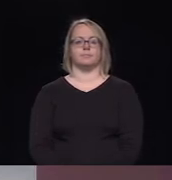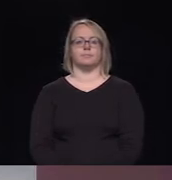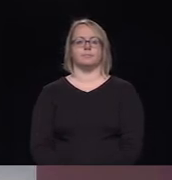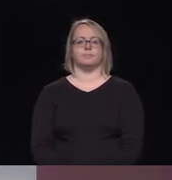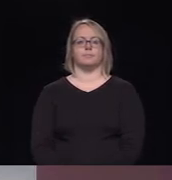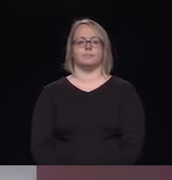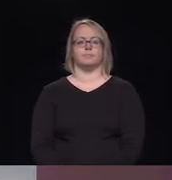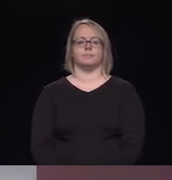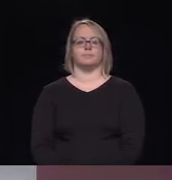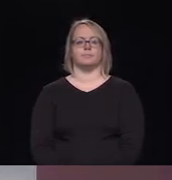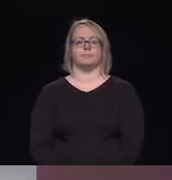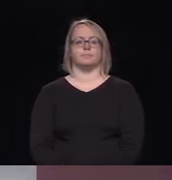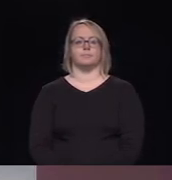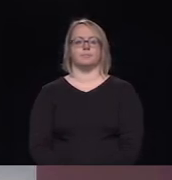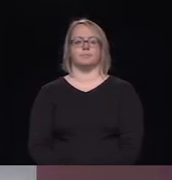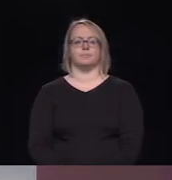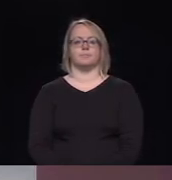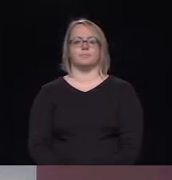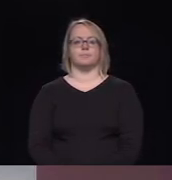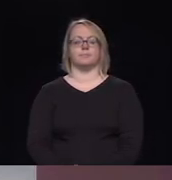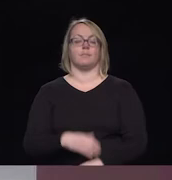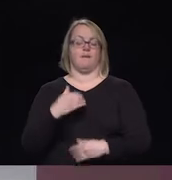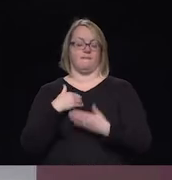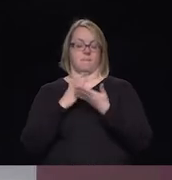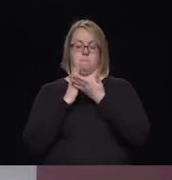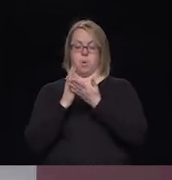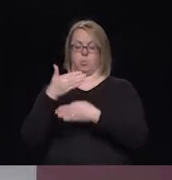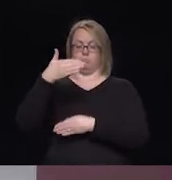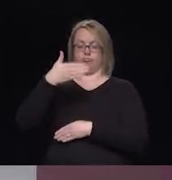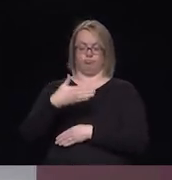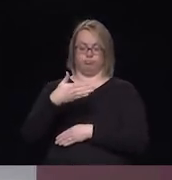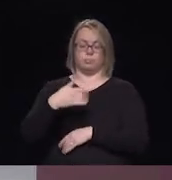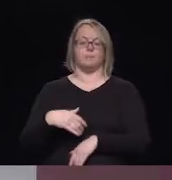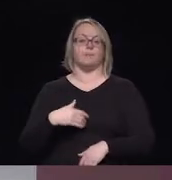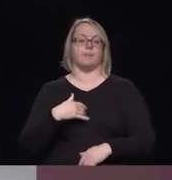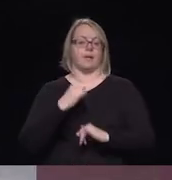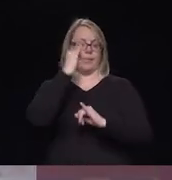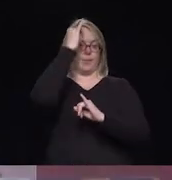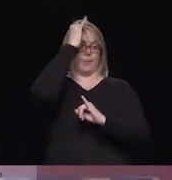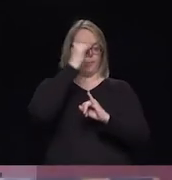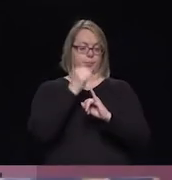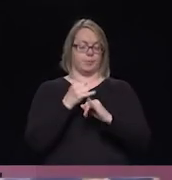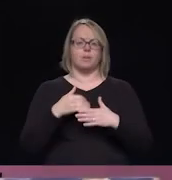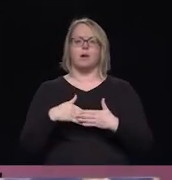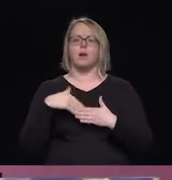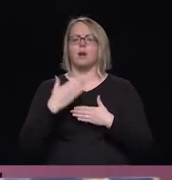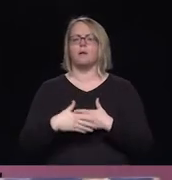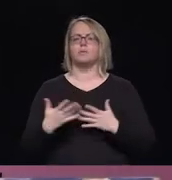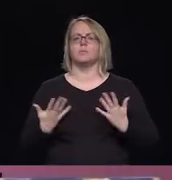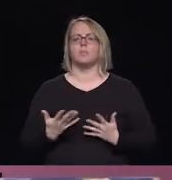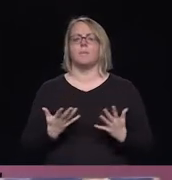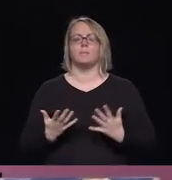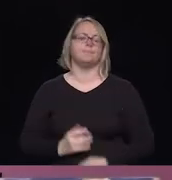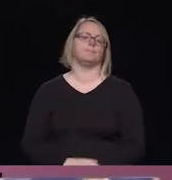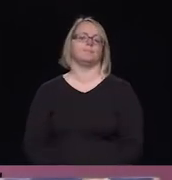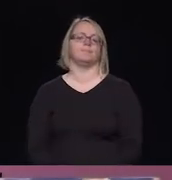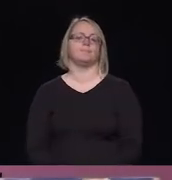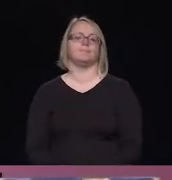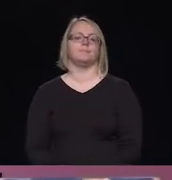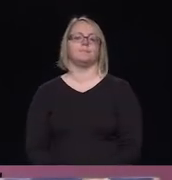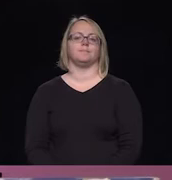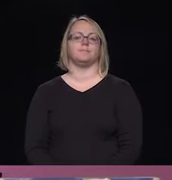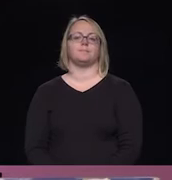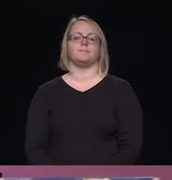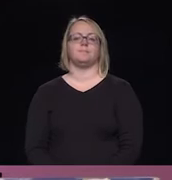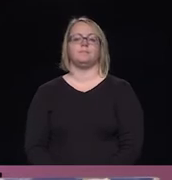a nice beautiful painting. Now we have our first pole. We're going to go ahead and make those